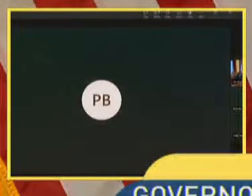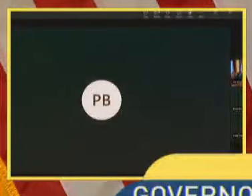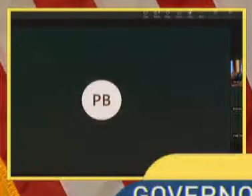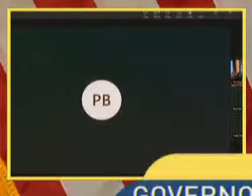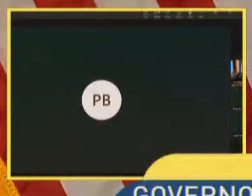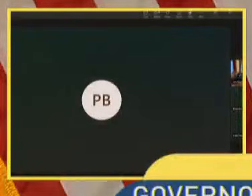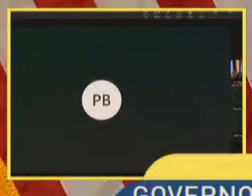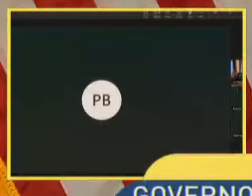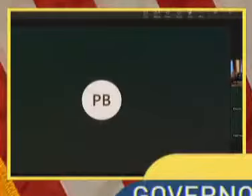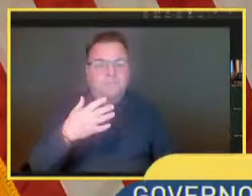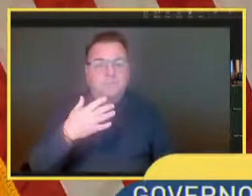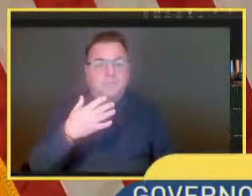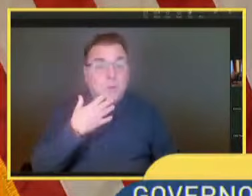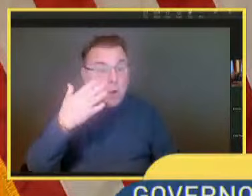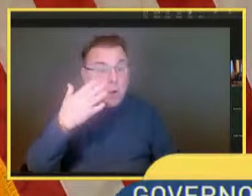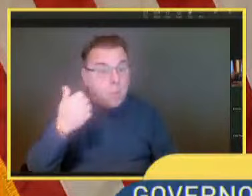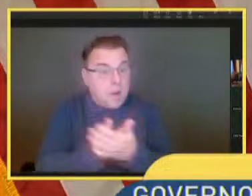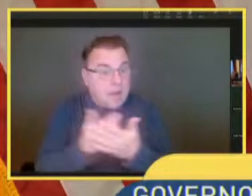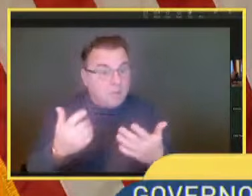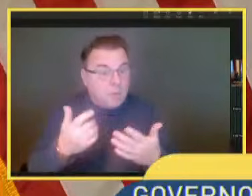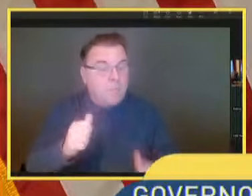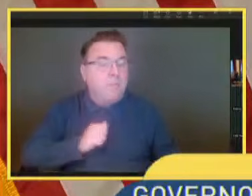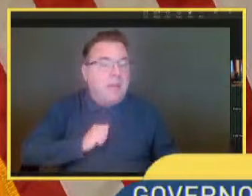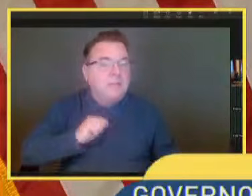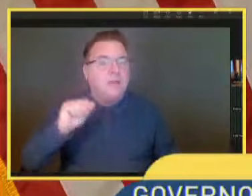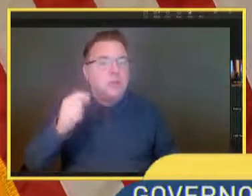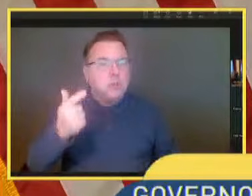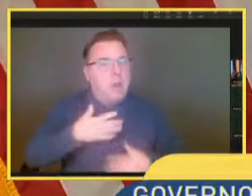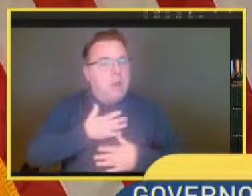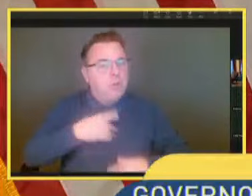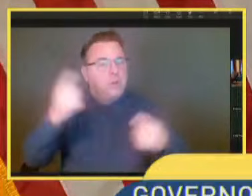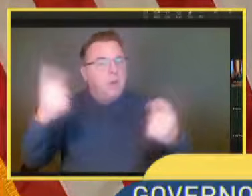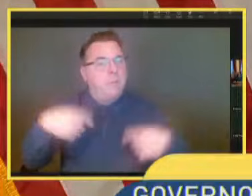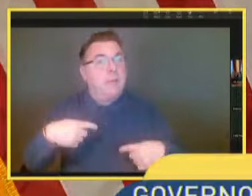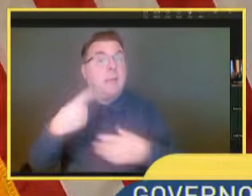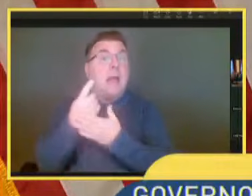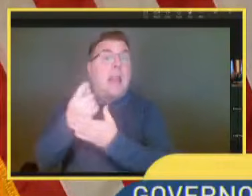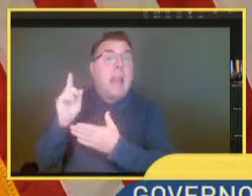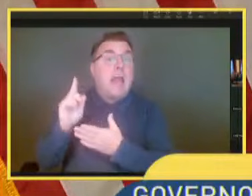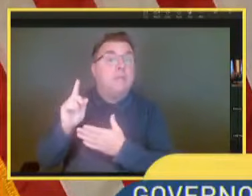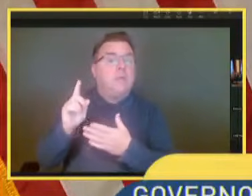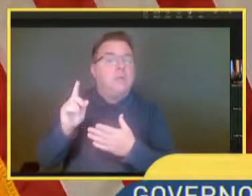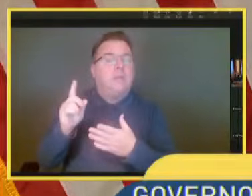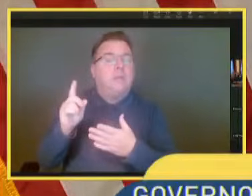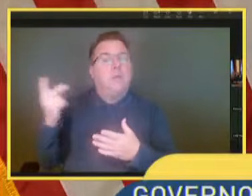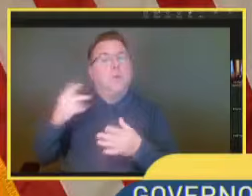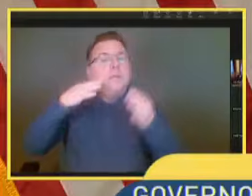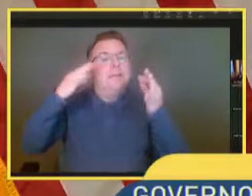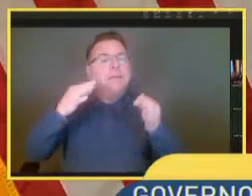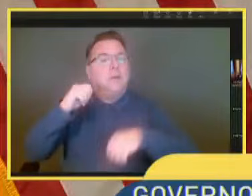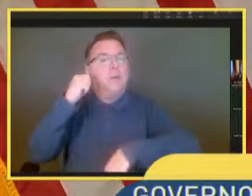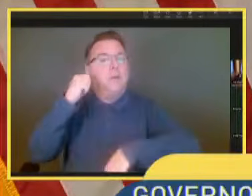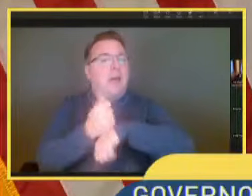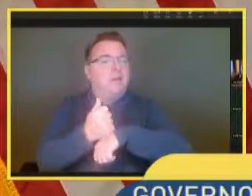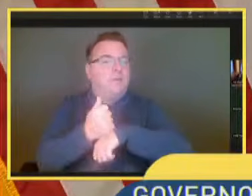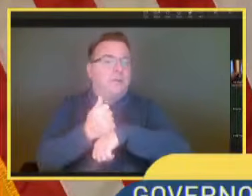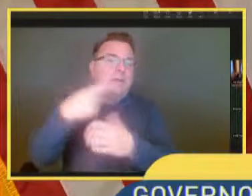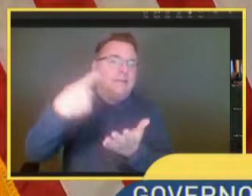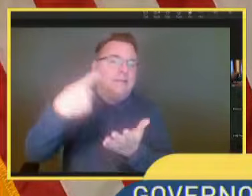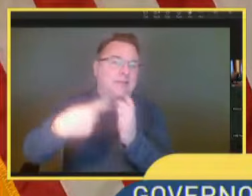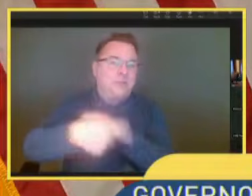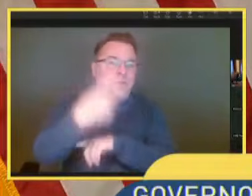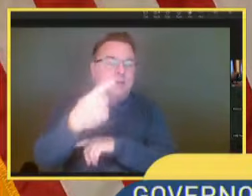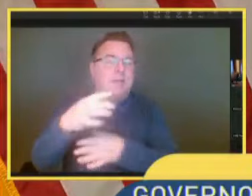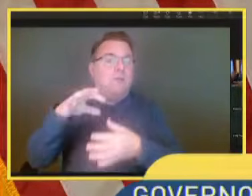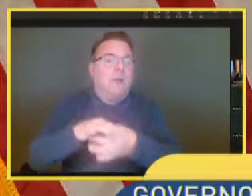Late last week, Attorney General Brown and I decided to hold a press conference this morning regarding ICE, what's happening in Minnesota,